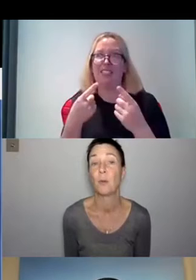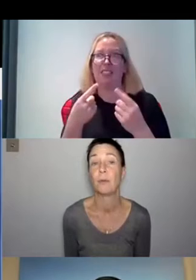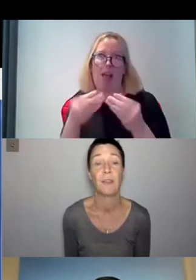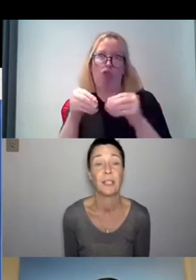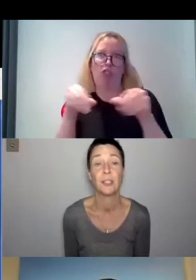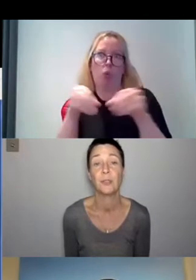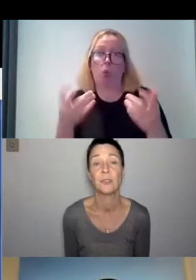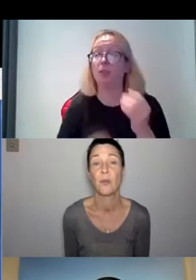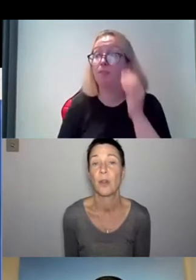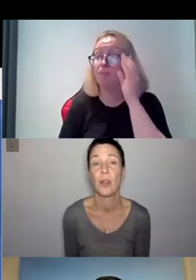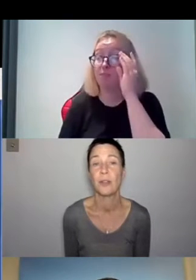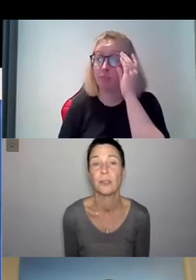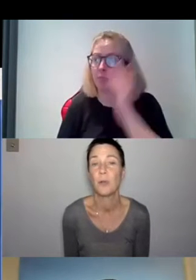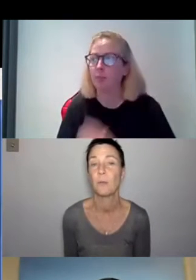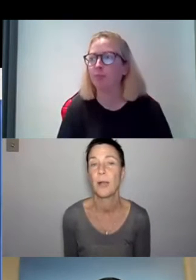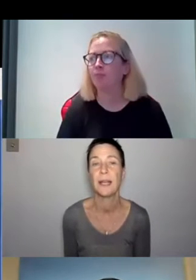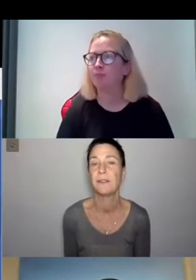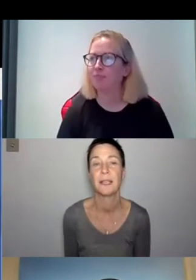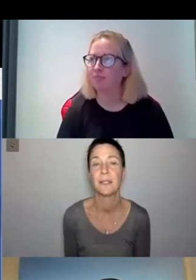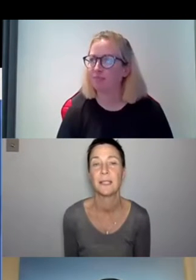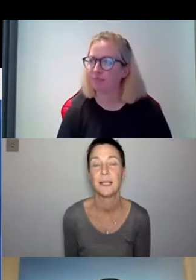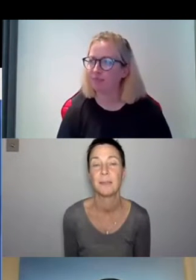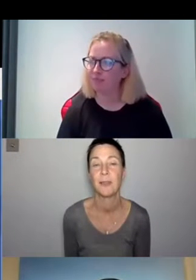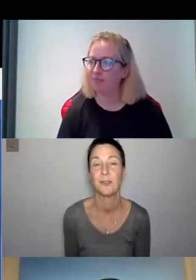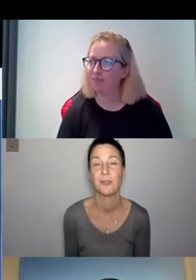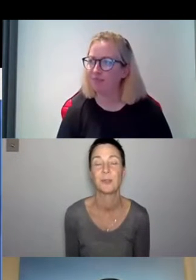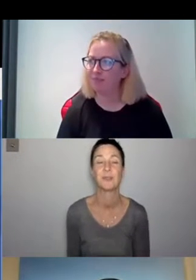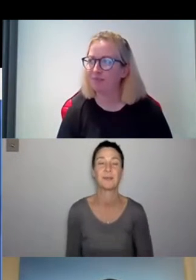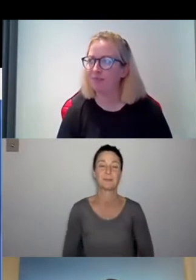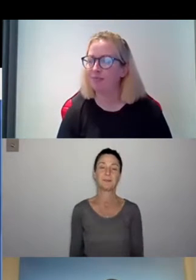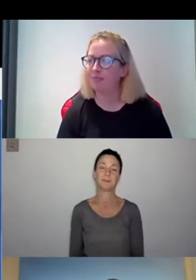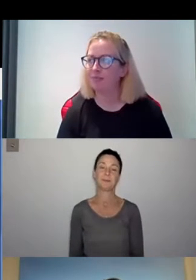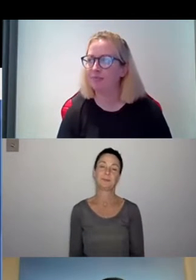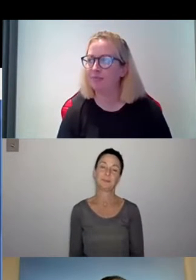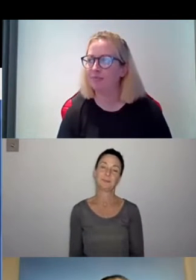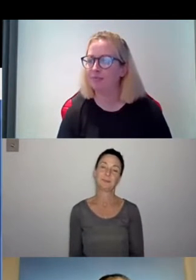feedback from professionals or learners? What kind of thing have they said about the resource?